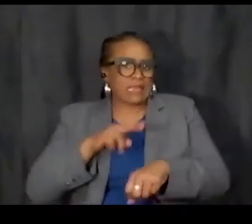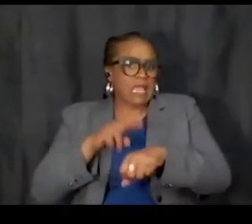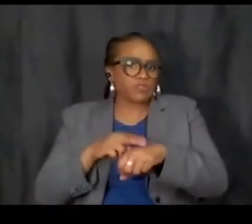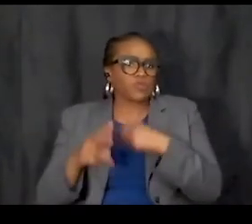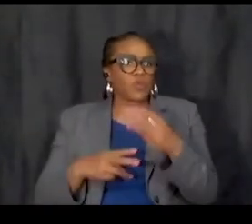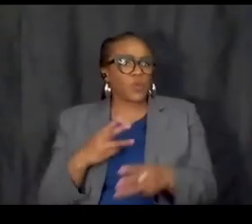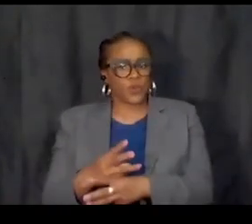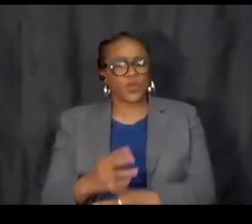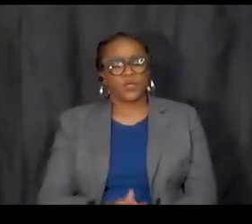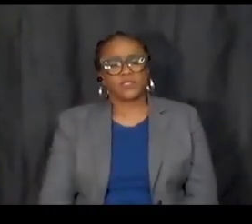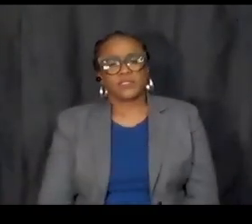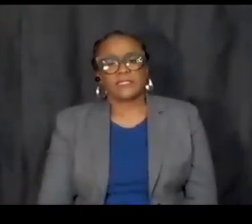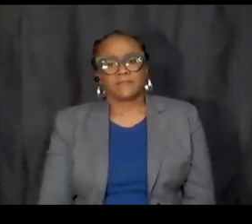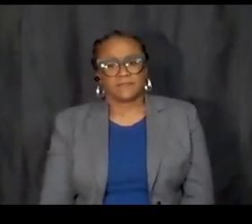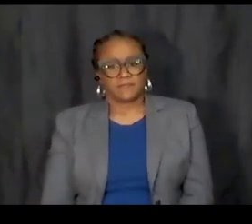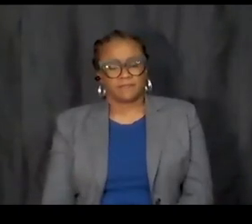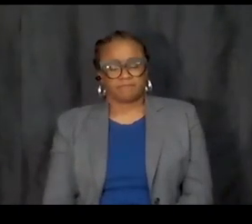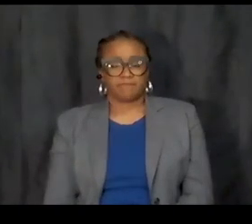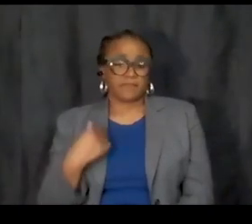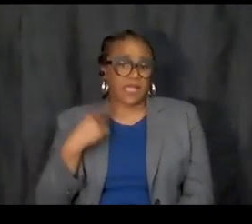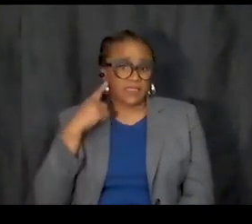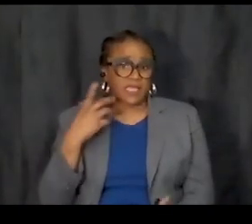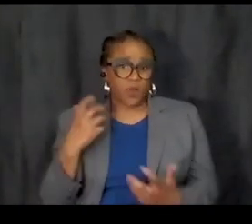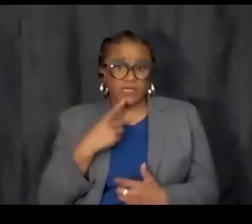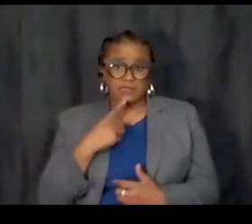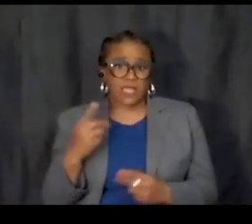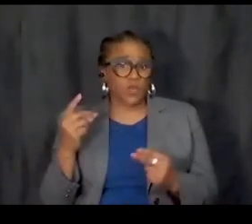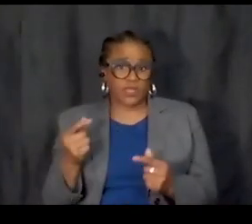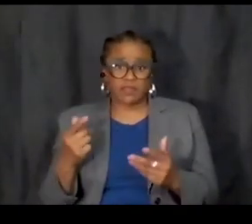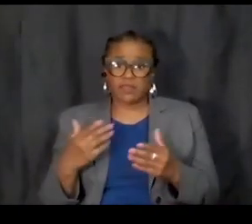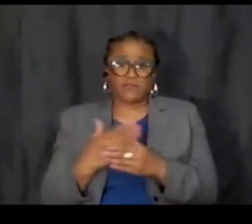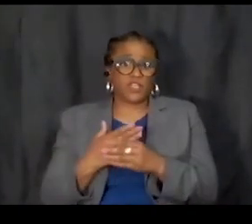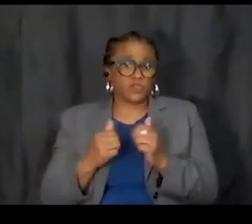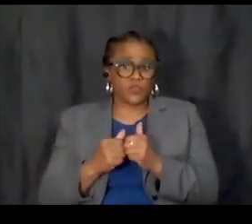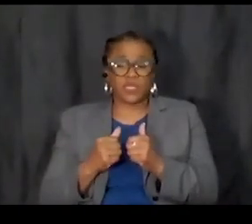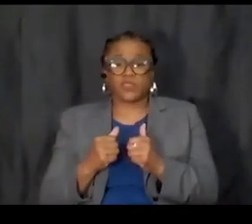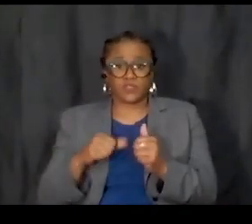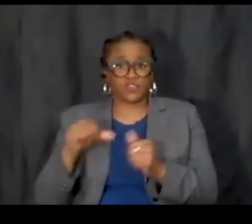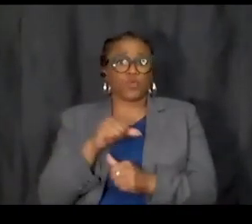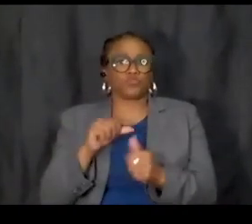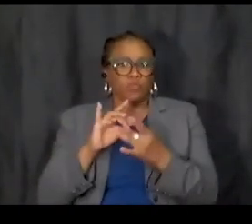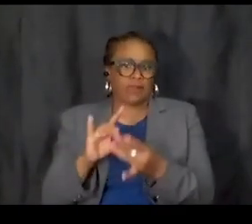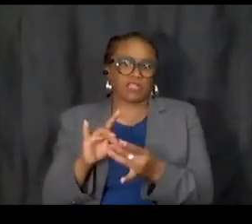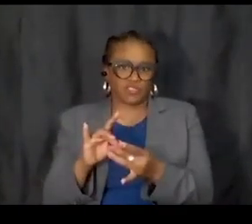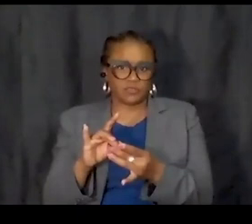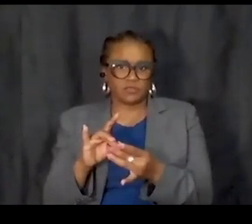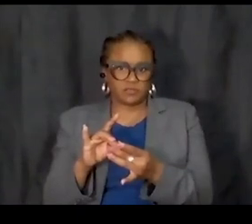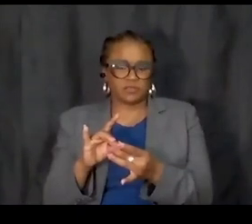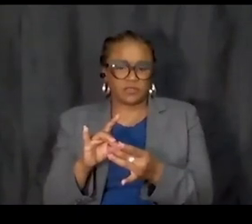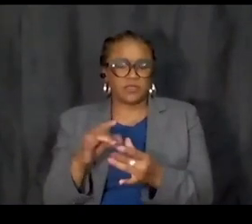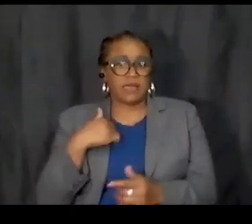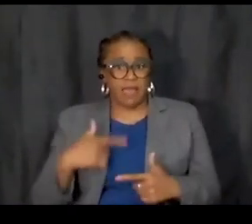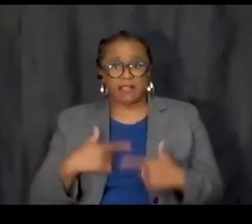I think I want to say quickly that it interferes with social connections. I lived in Colorado for 8 years. A